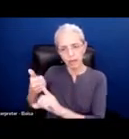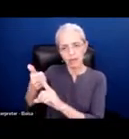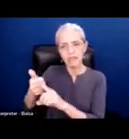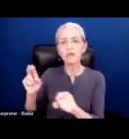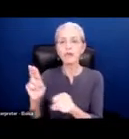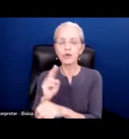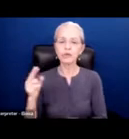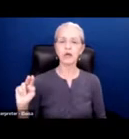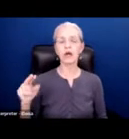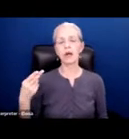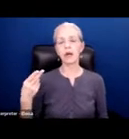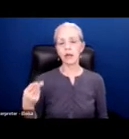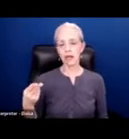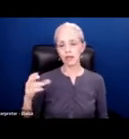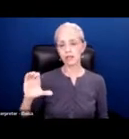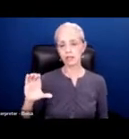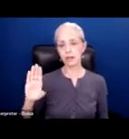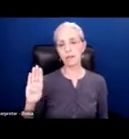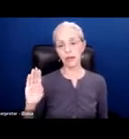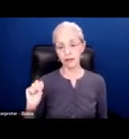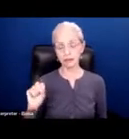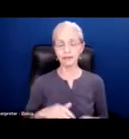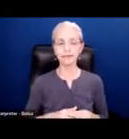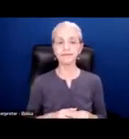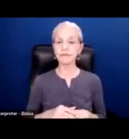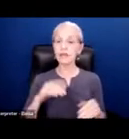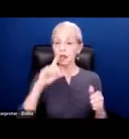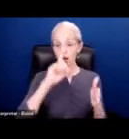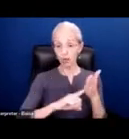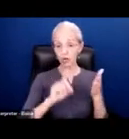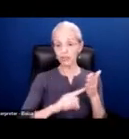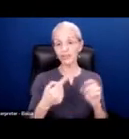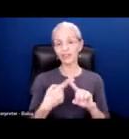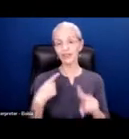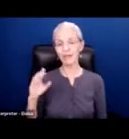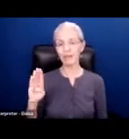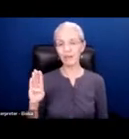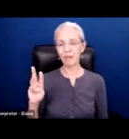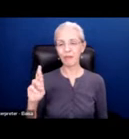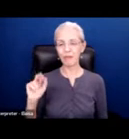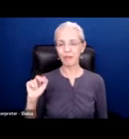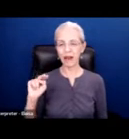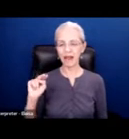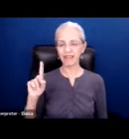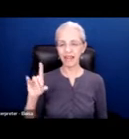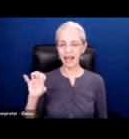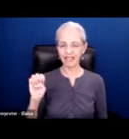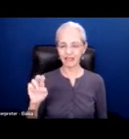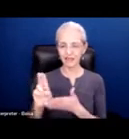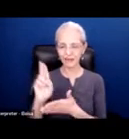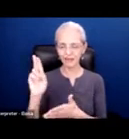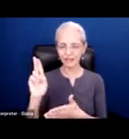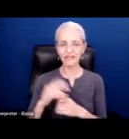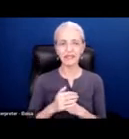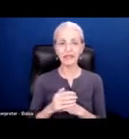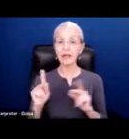and community-based services. And the study was conducted by our friends at Brandeis University. And we have folks